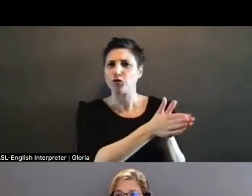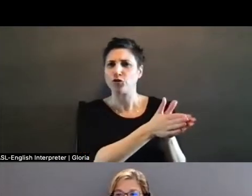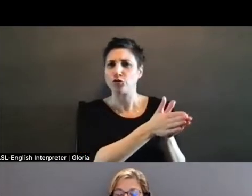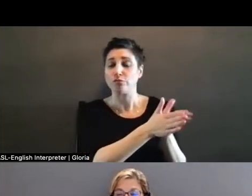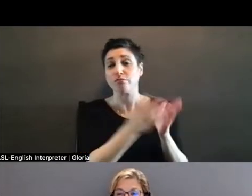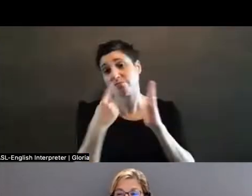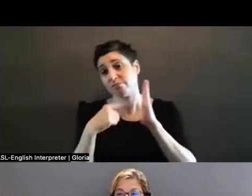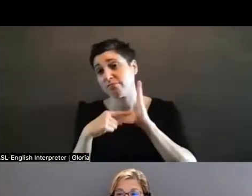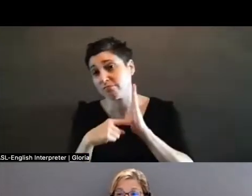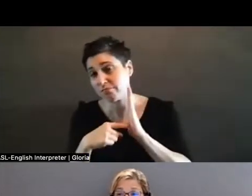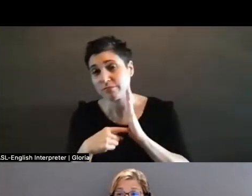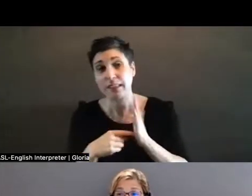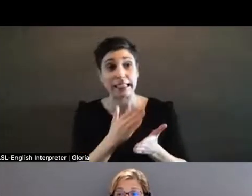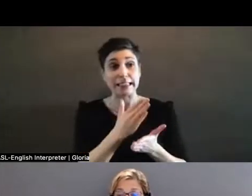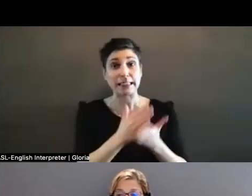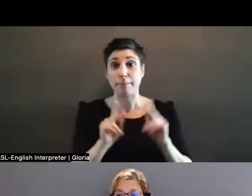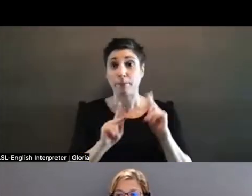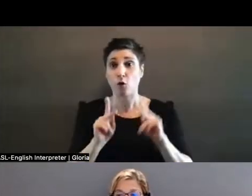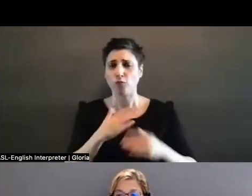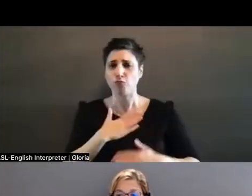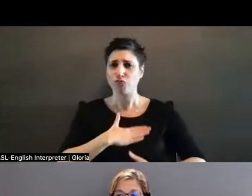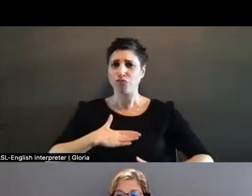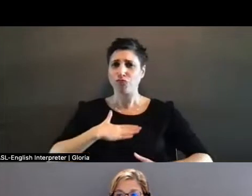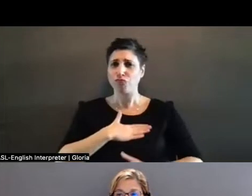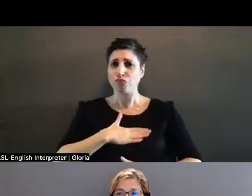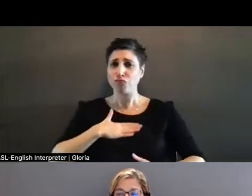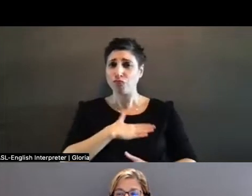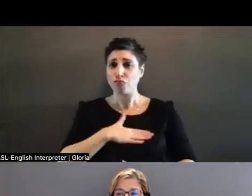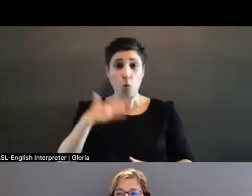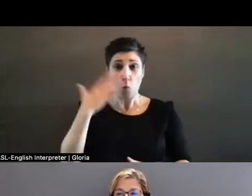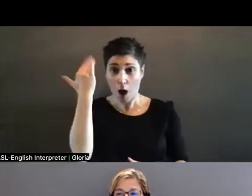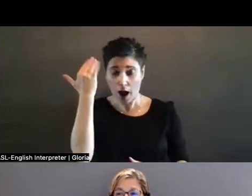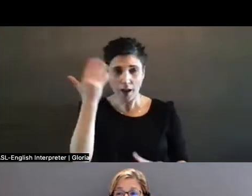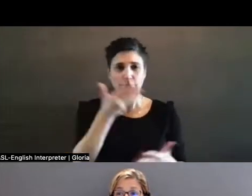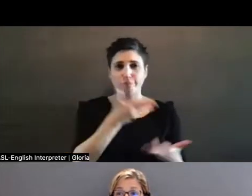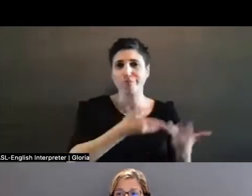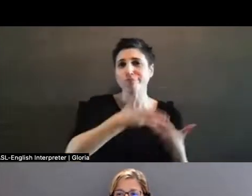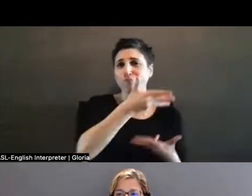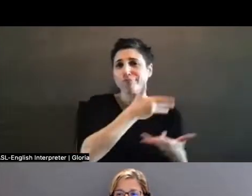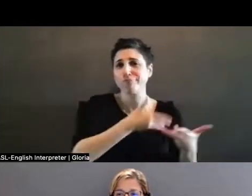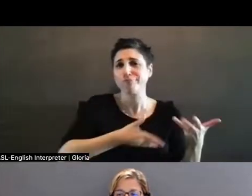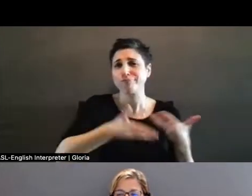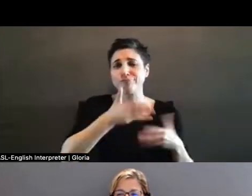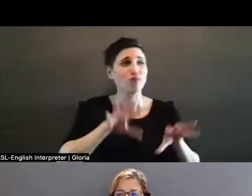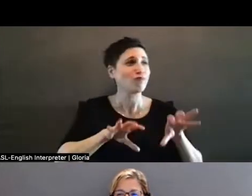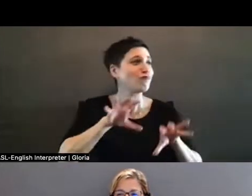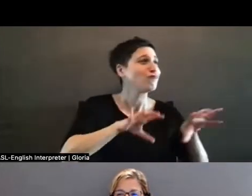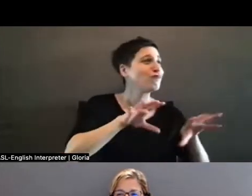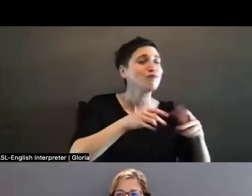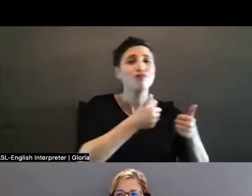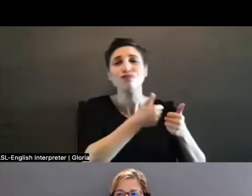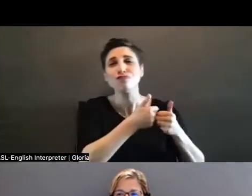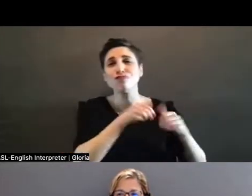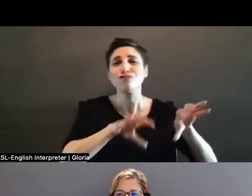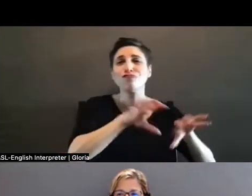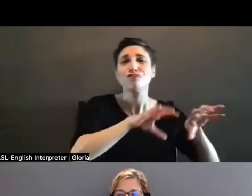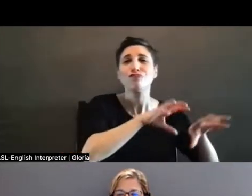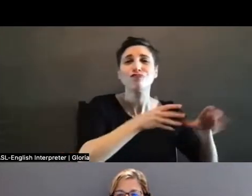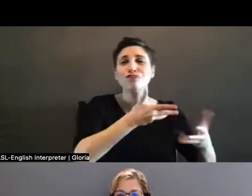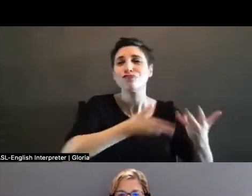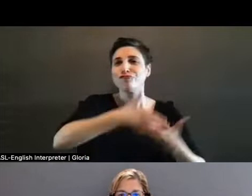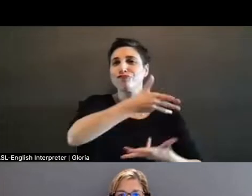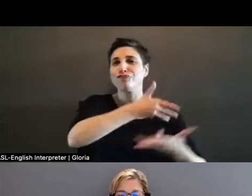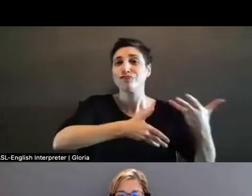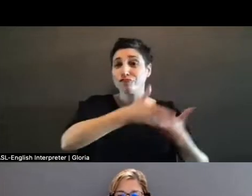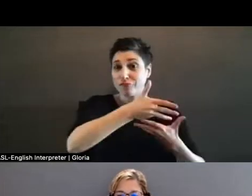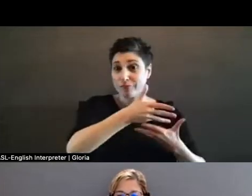some people play games because they enjoy the social aspect, the shared experience. Other people really